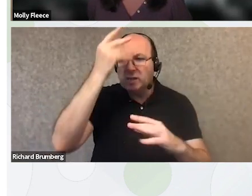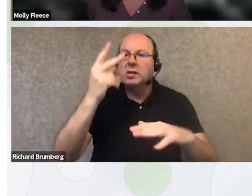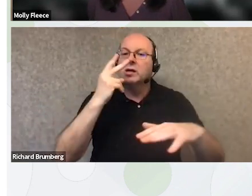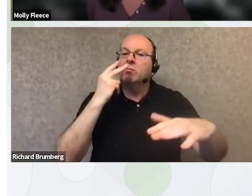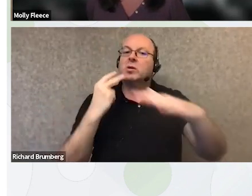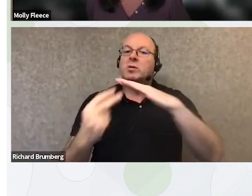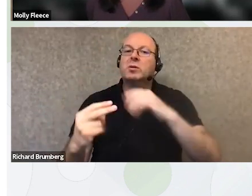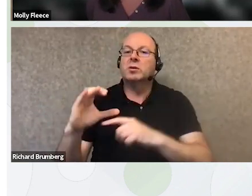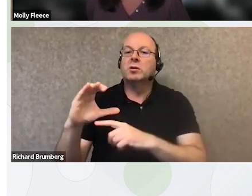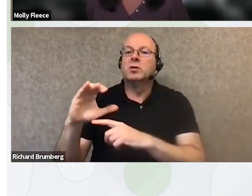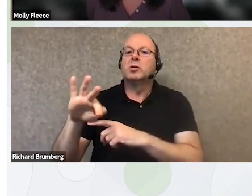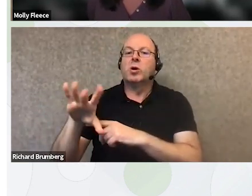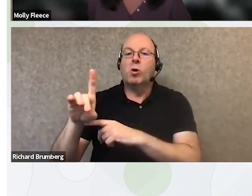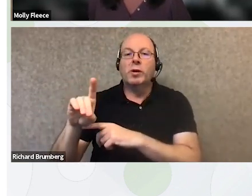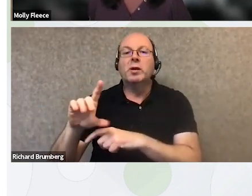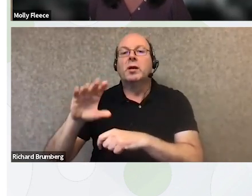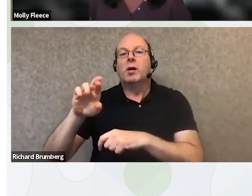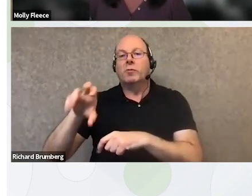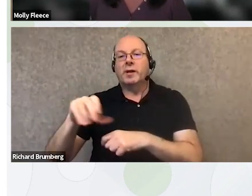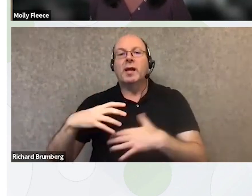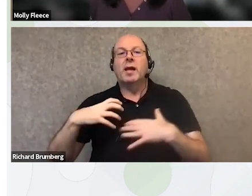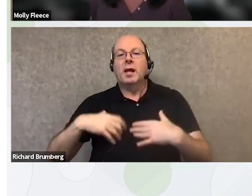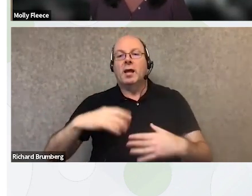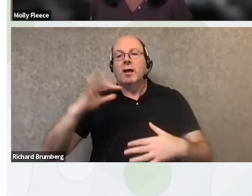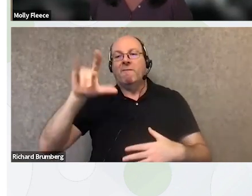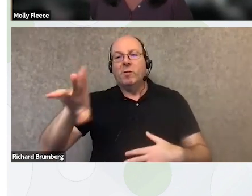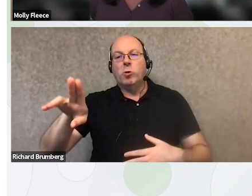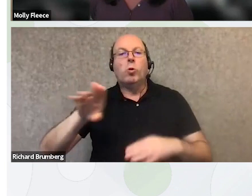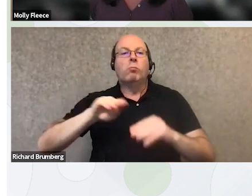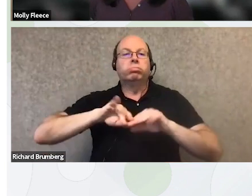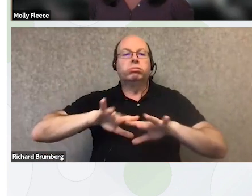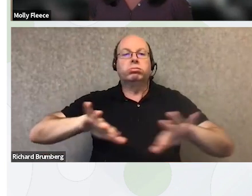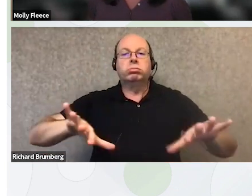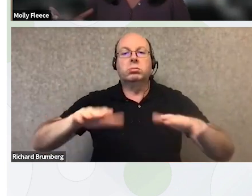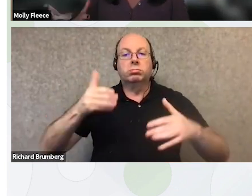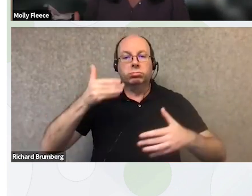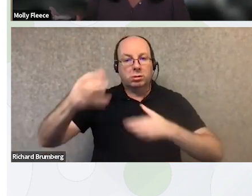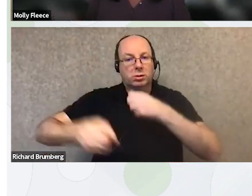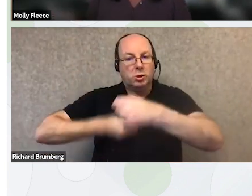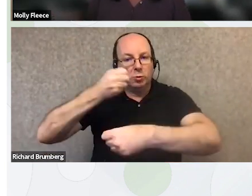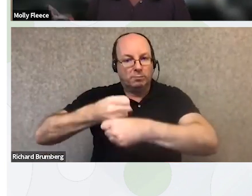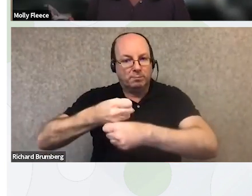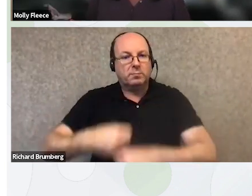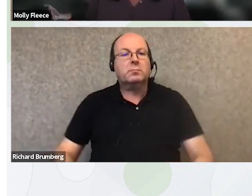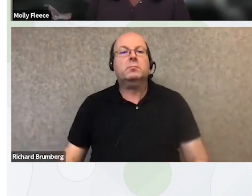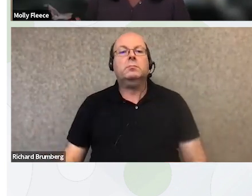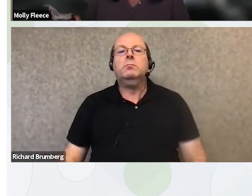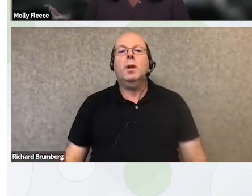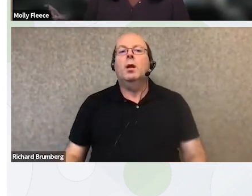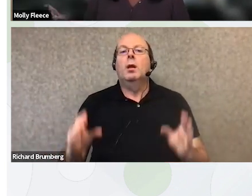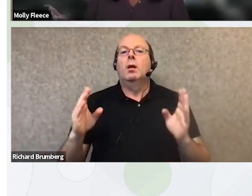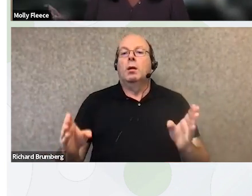and influenza circulation for this upcoming season, how to look and where to look for what's